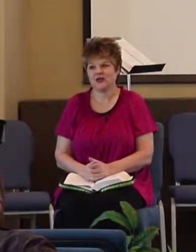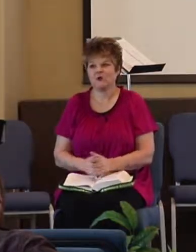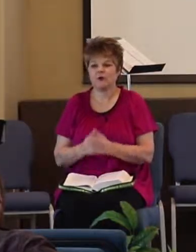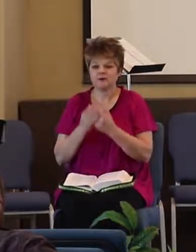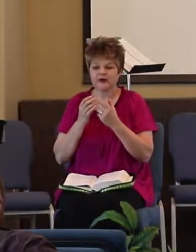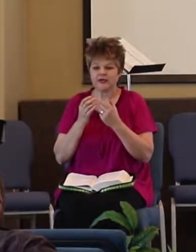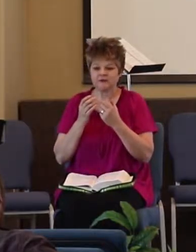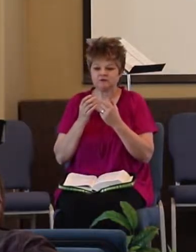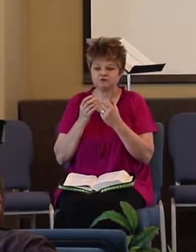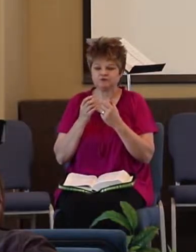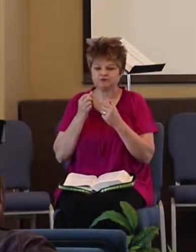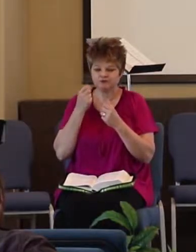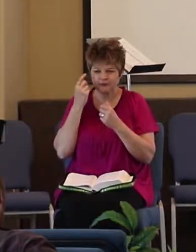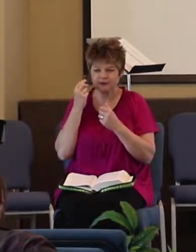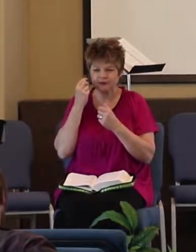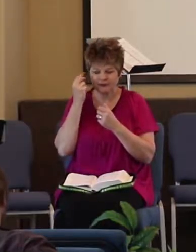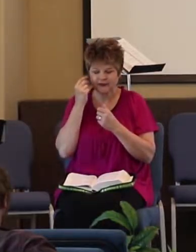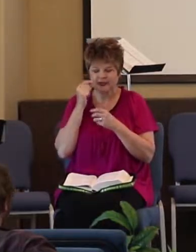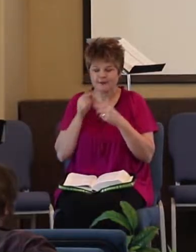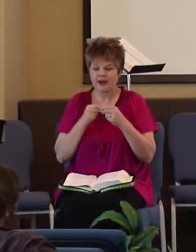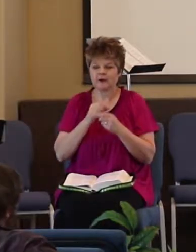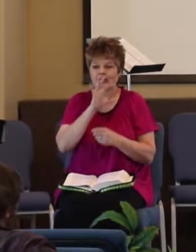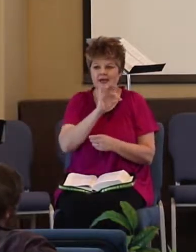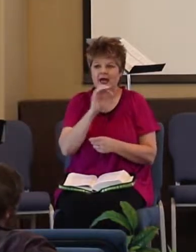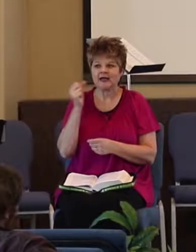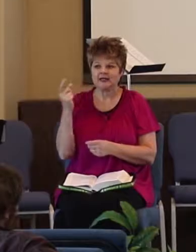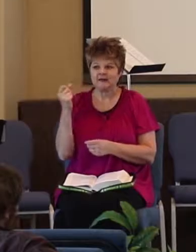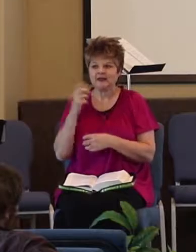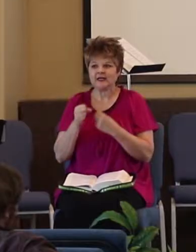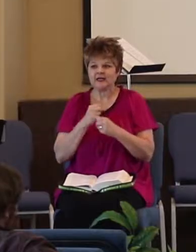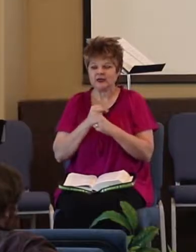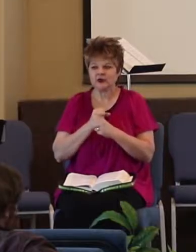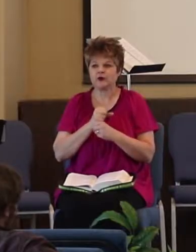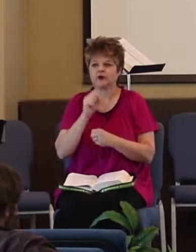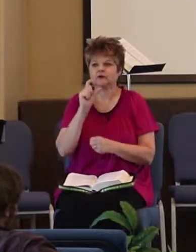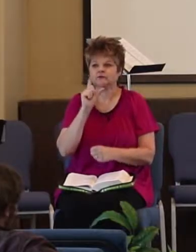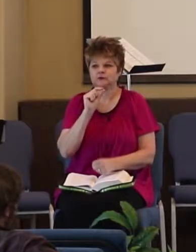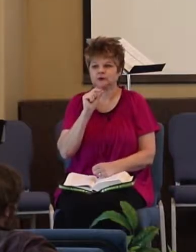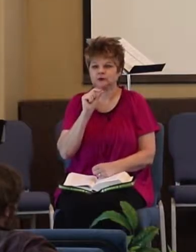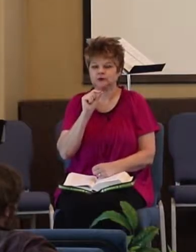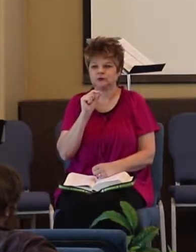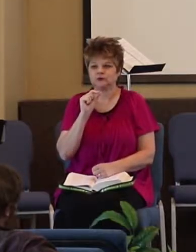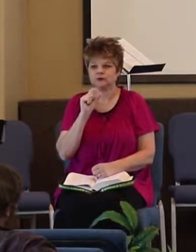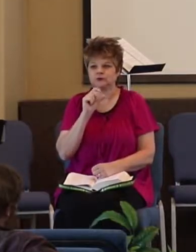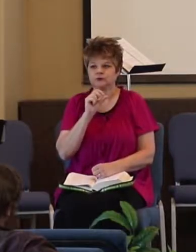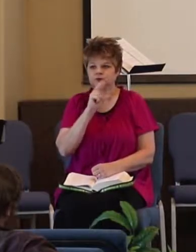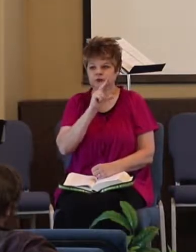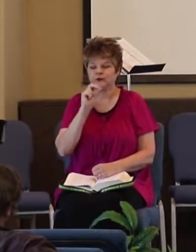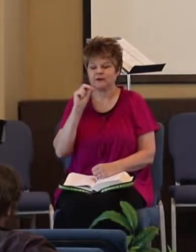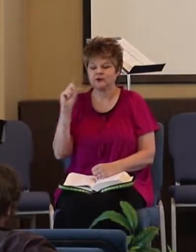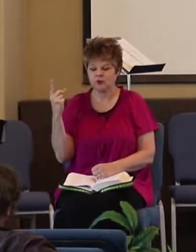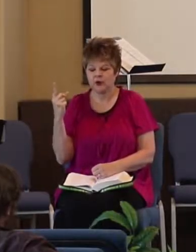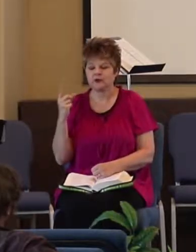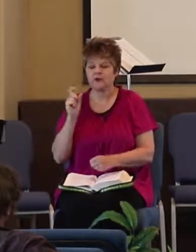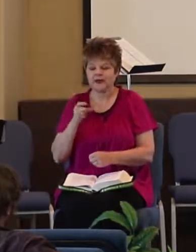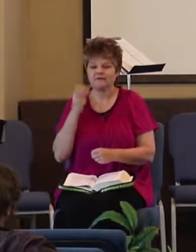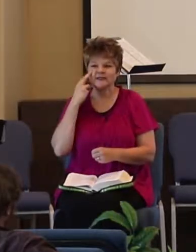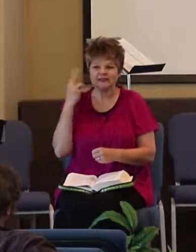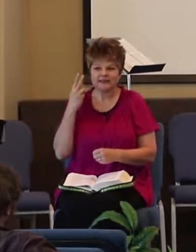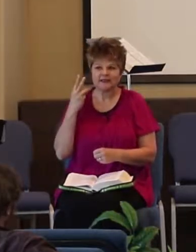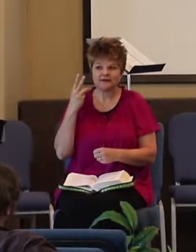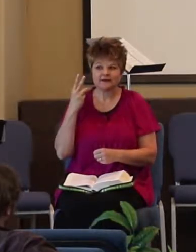look at 9/11 of 2001 through the perspective of God, we have to see, if we're his